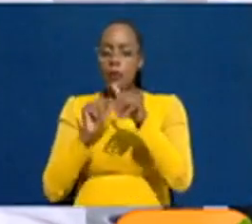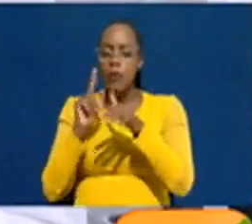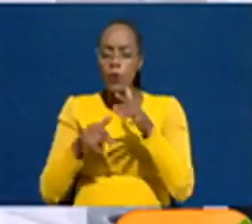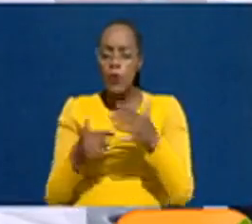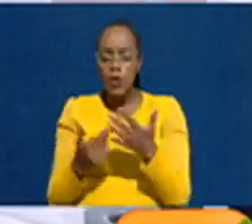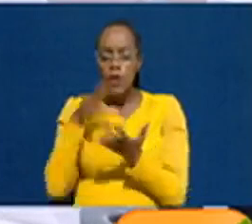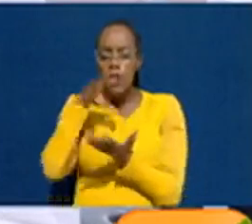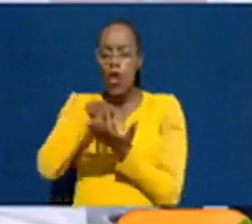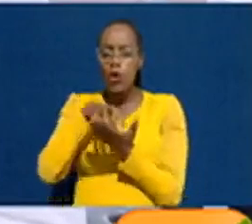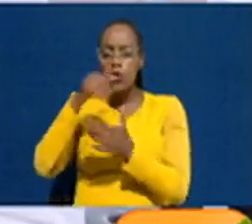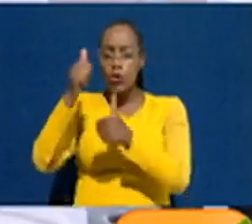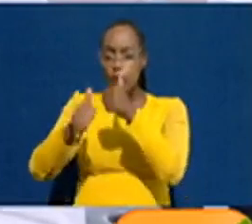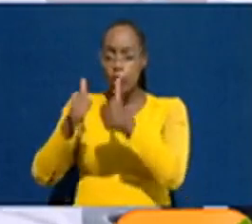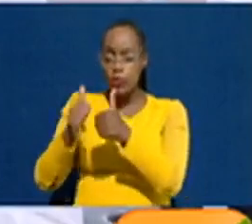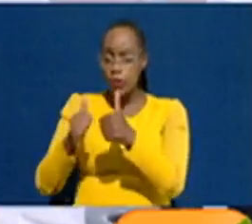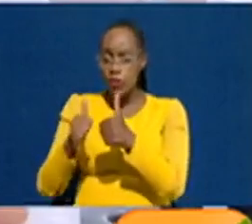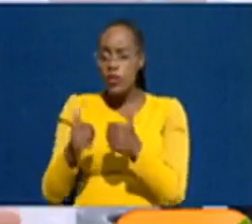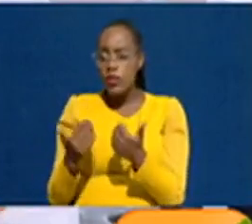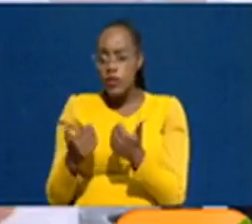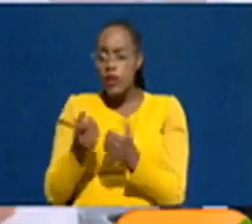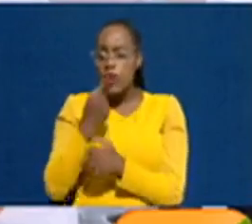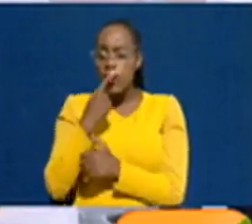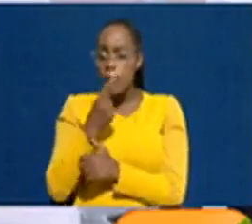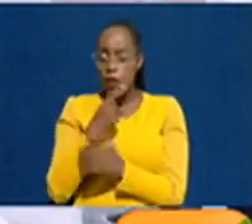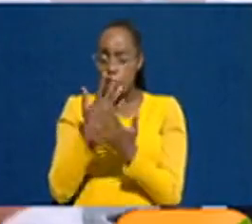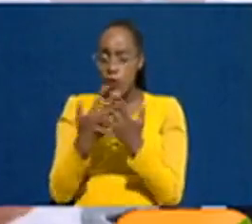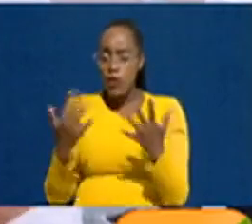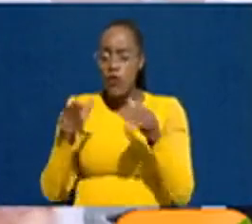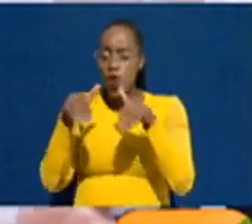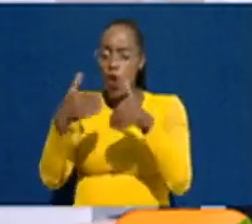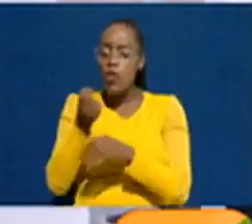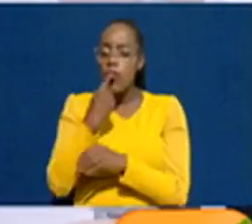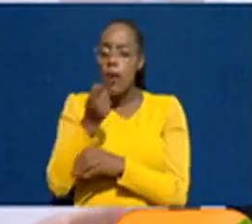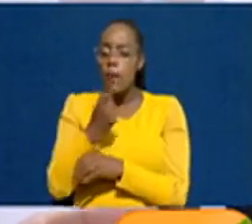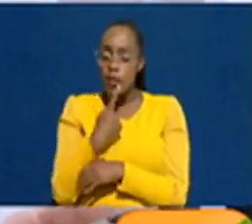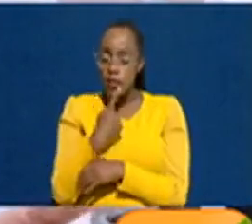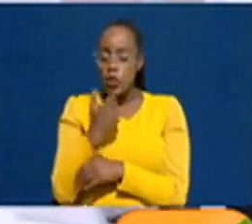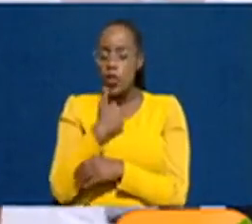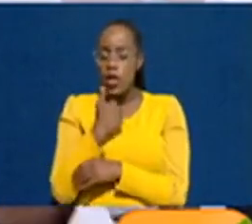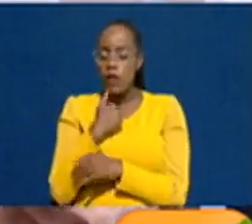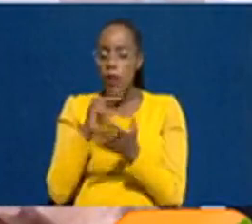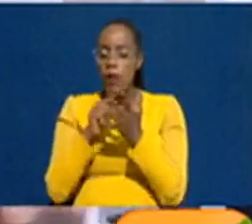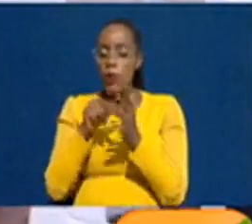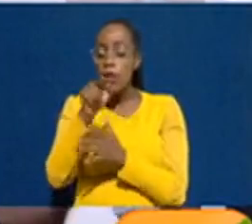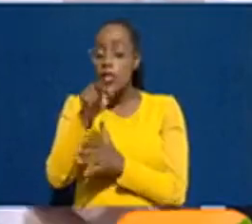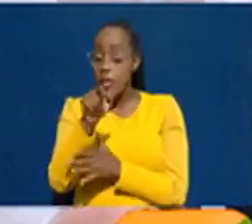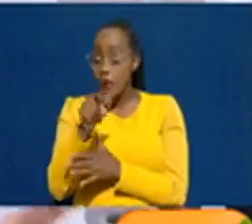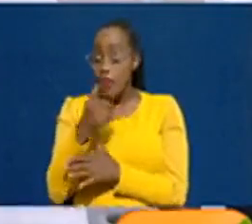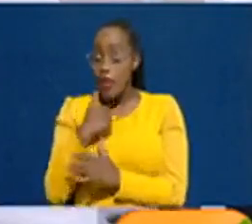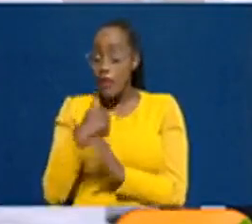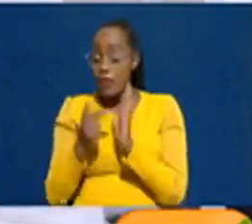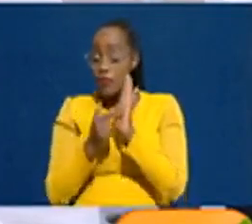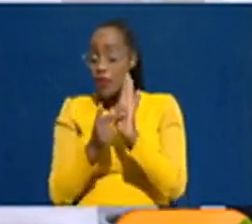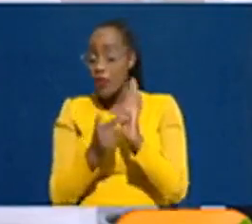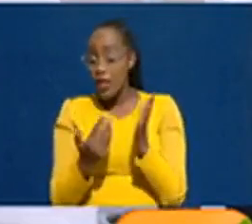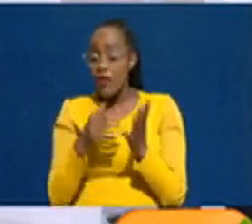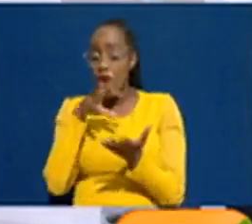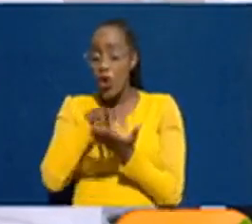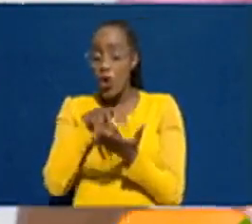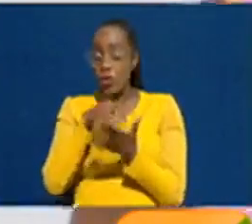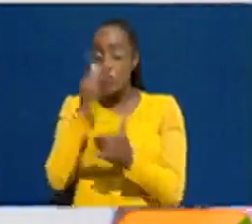the conditions in which the pharmaceutical products or the medicines are exposed to. So if they're not exposed to